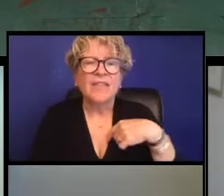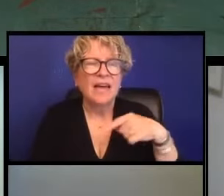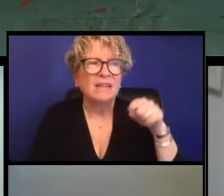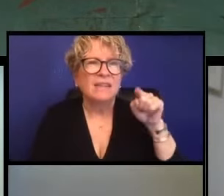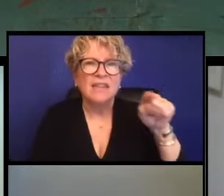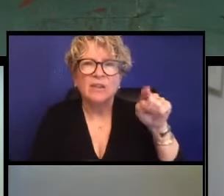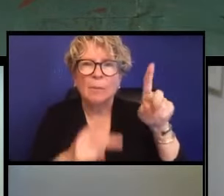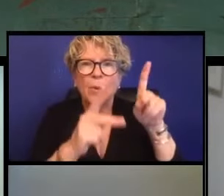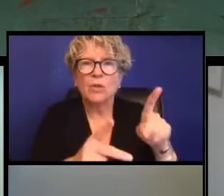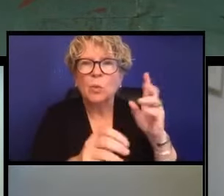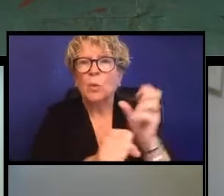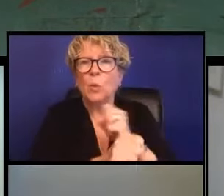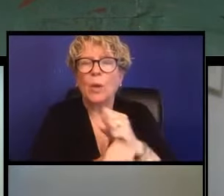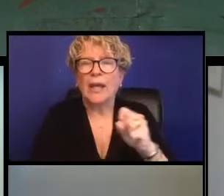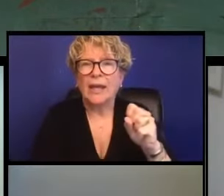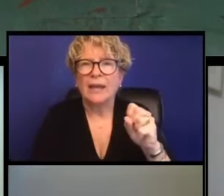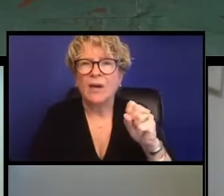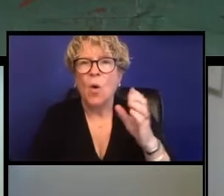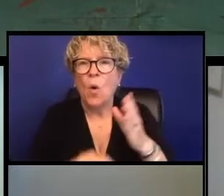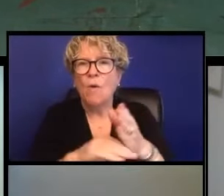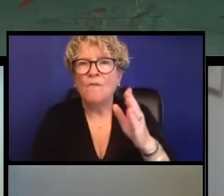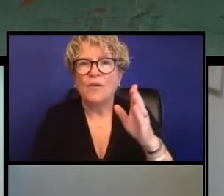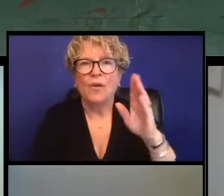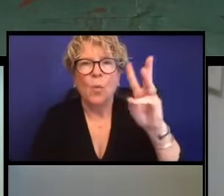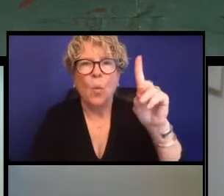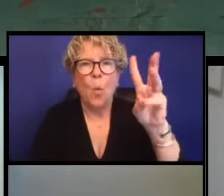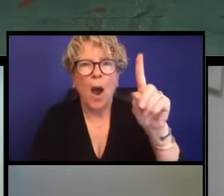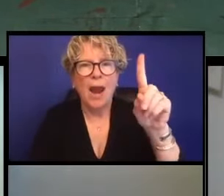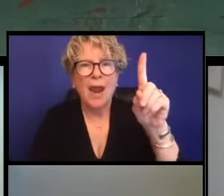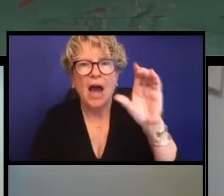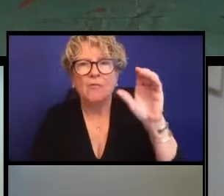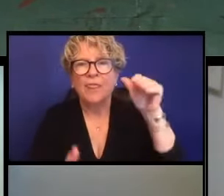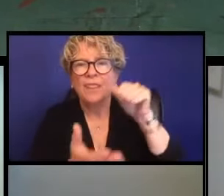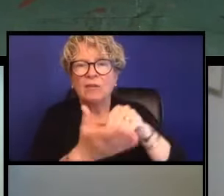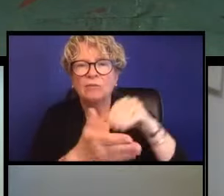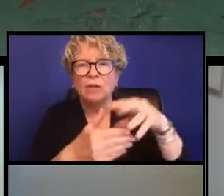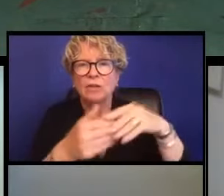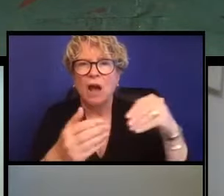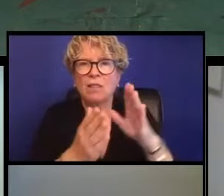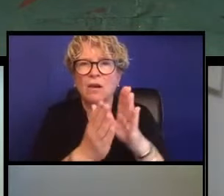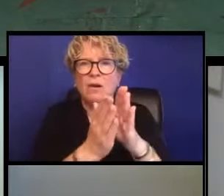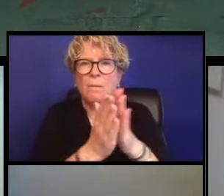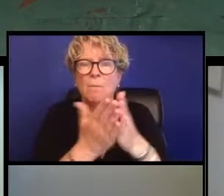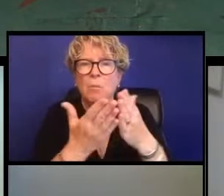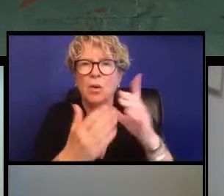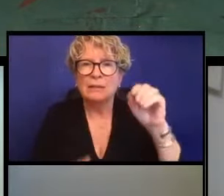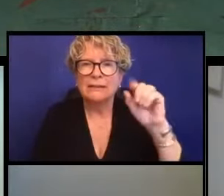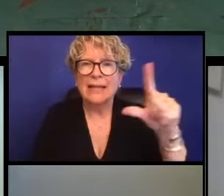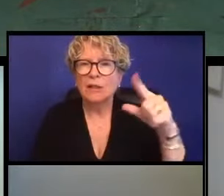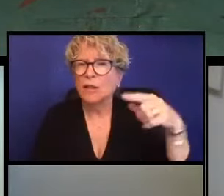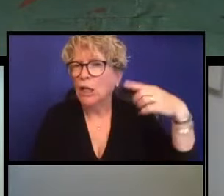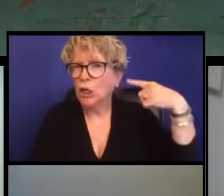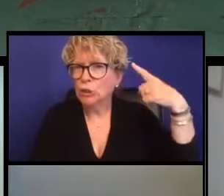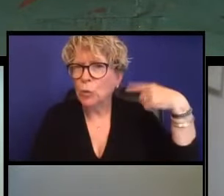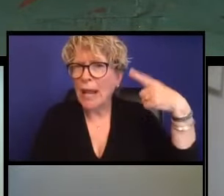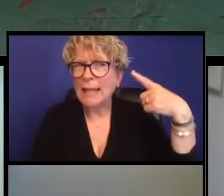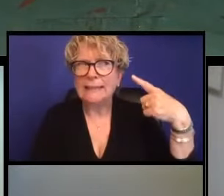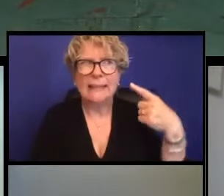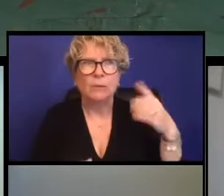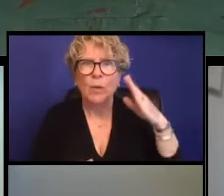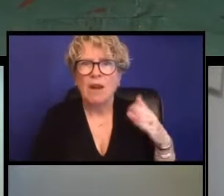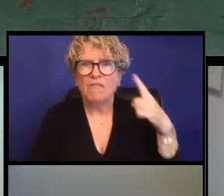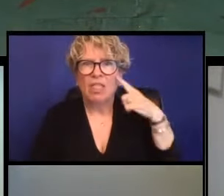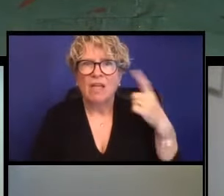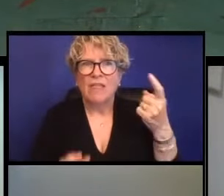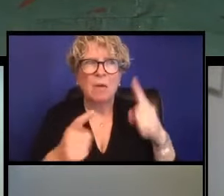mean, that's insane. That being said, I think that there is still, and the fact